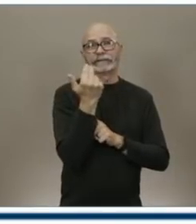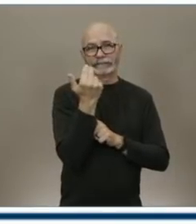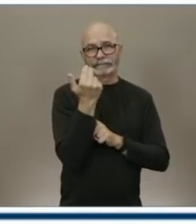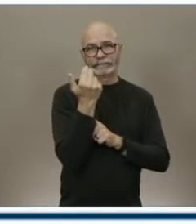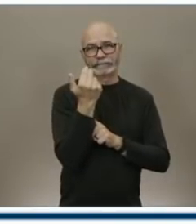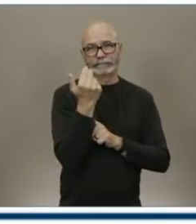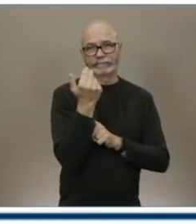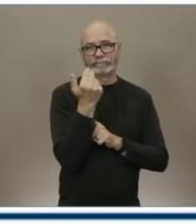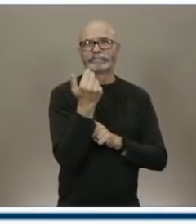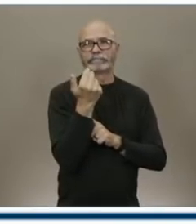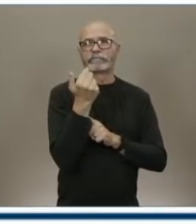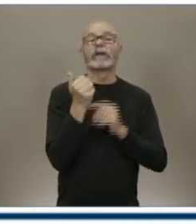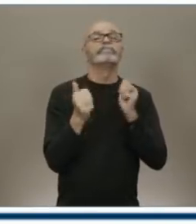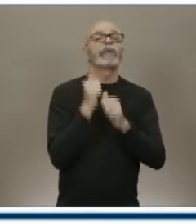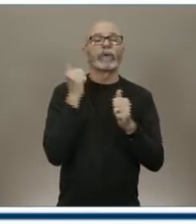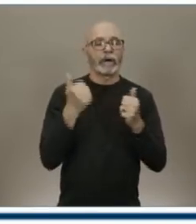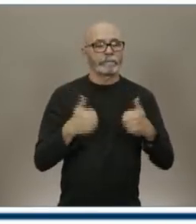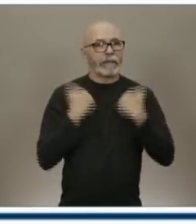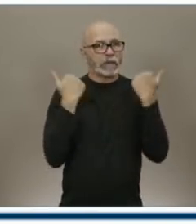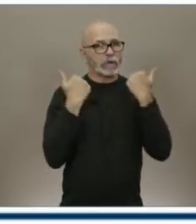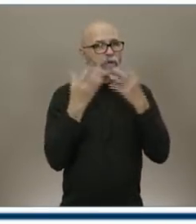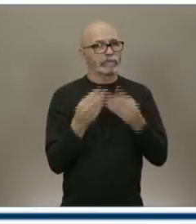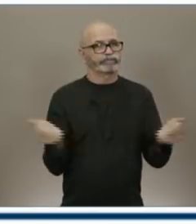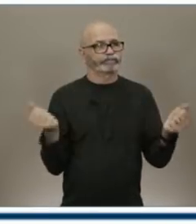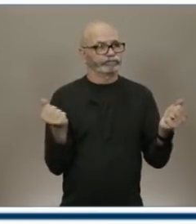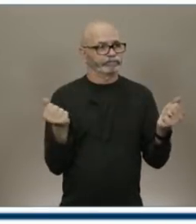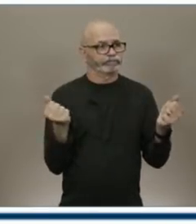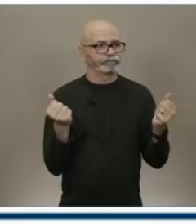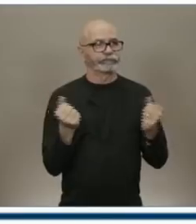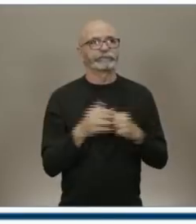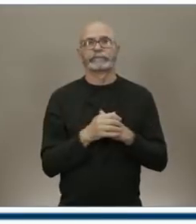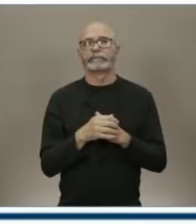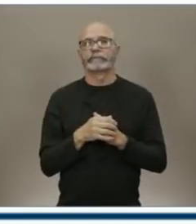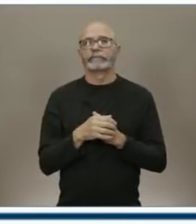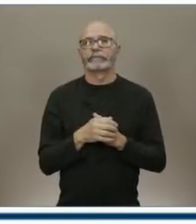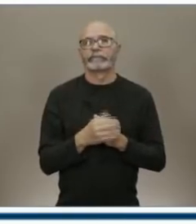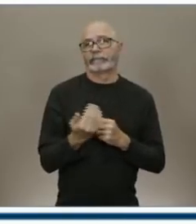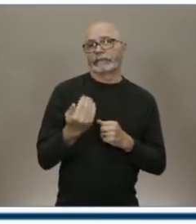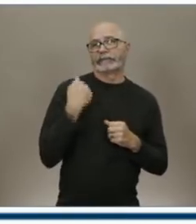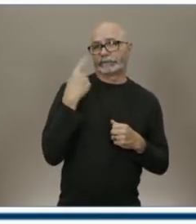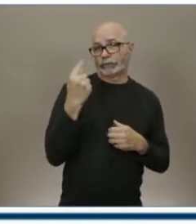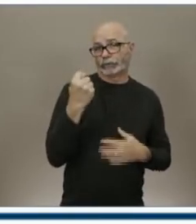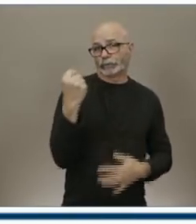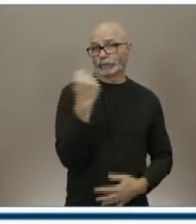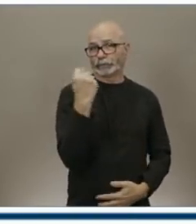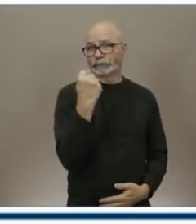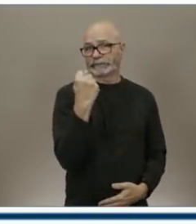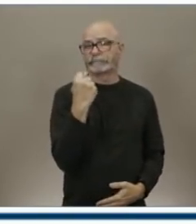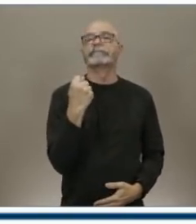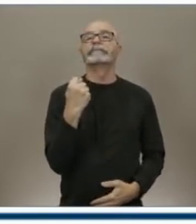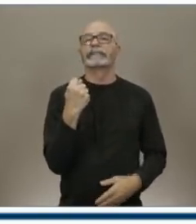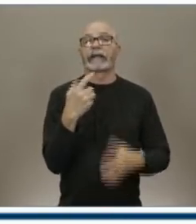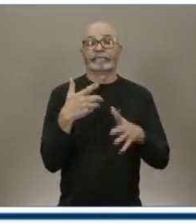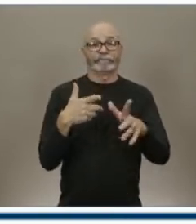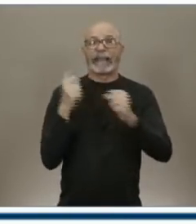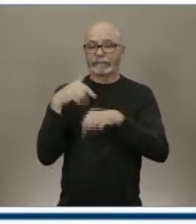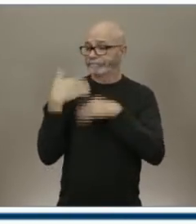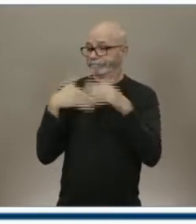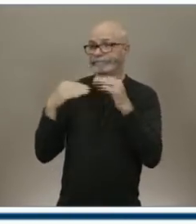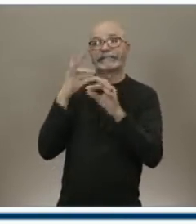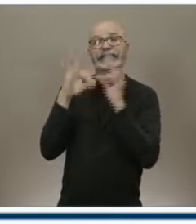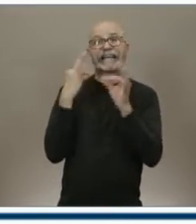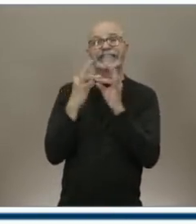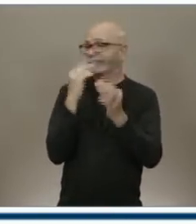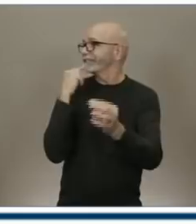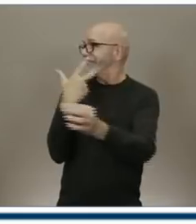As I said on Tuesday, things are moving quickly on the vaccine front. And when I say quickly, I mean very quickly. I was in meetings